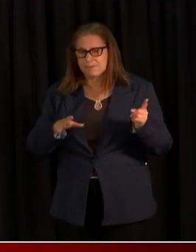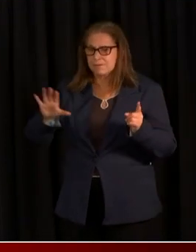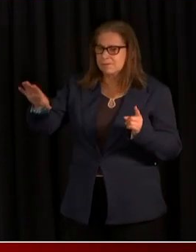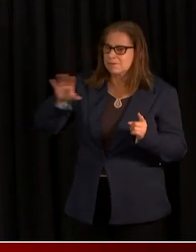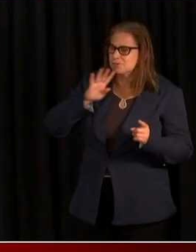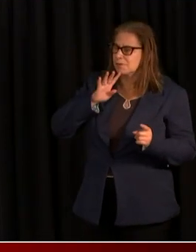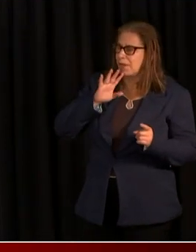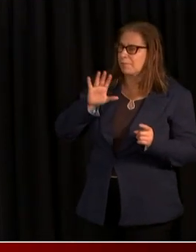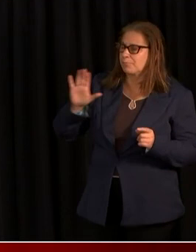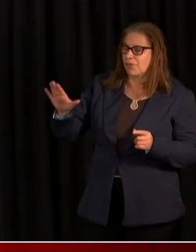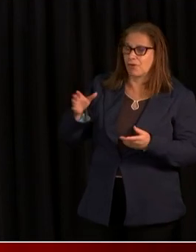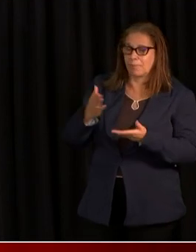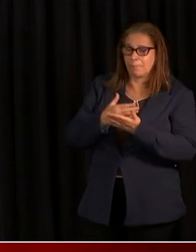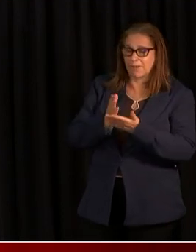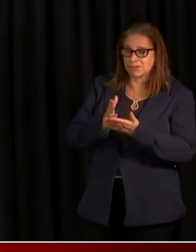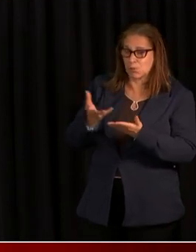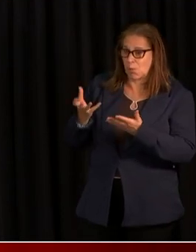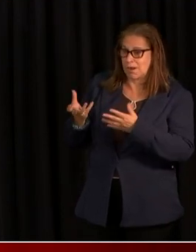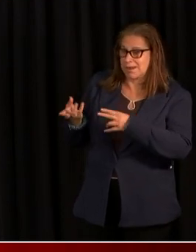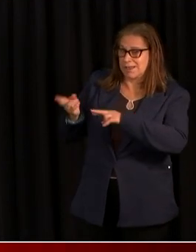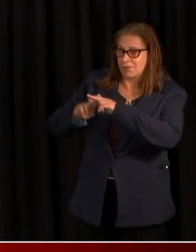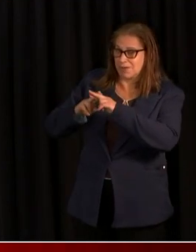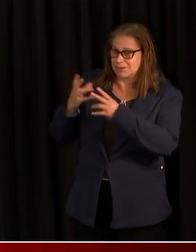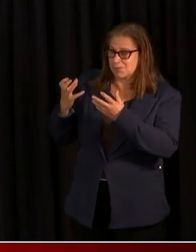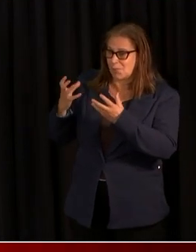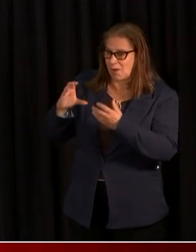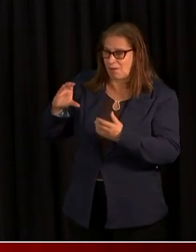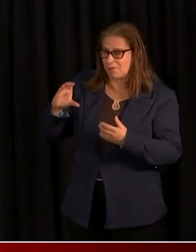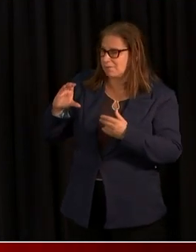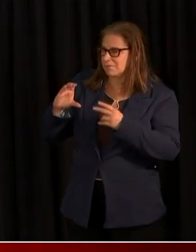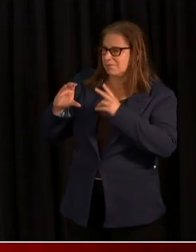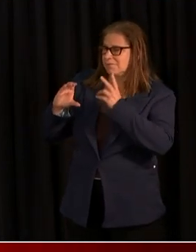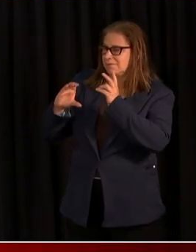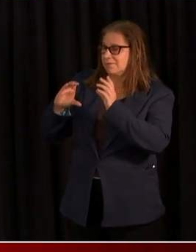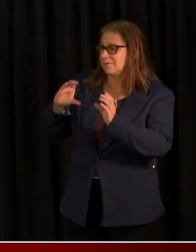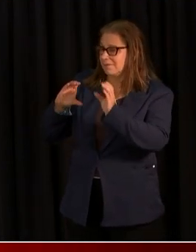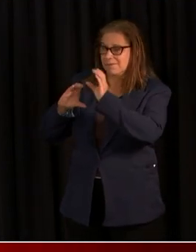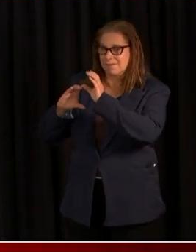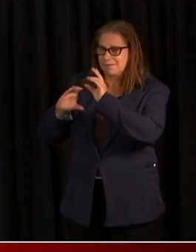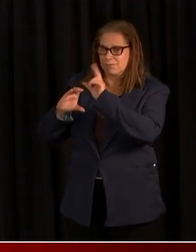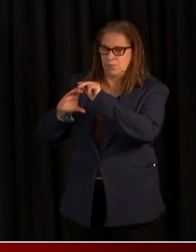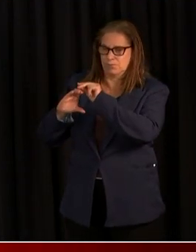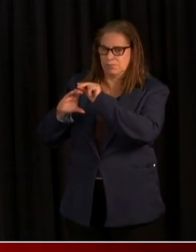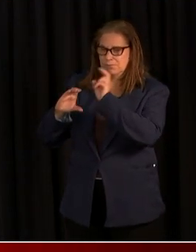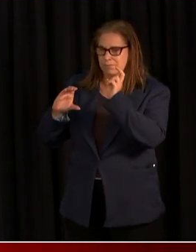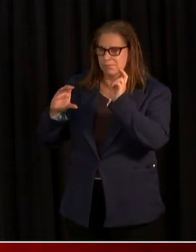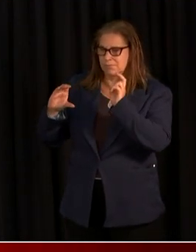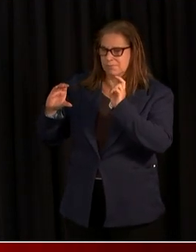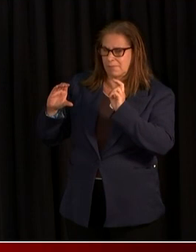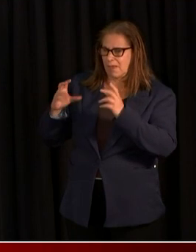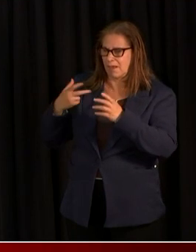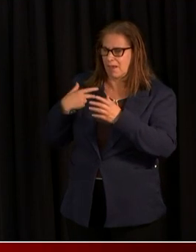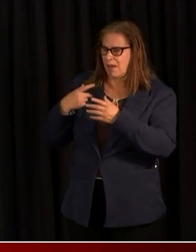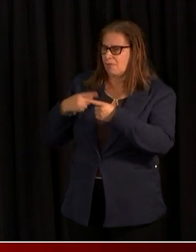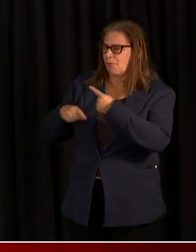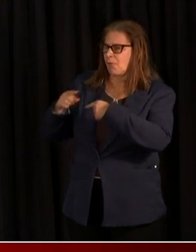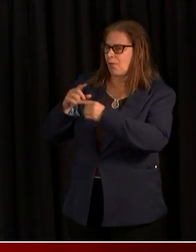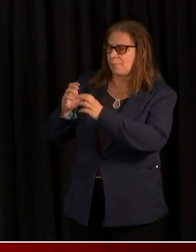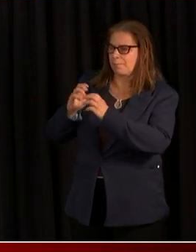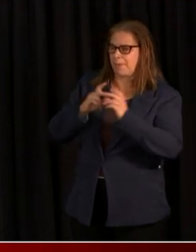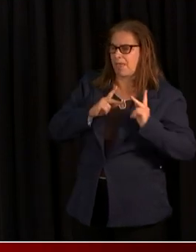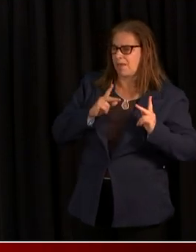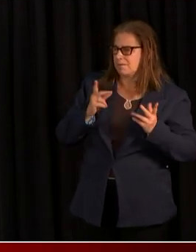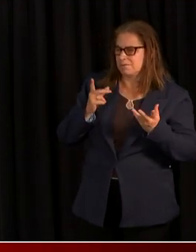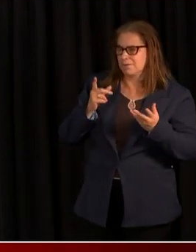by $300 million in the 4-year plan. So there are ample opportunities to roll back that spending.